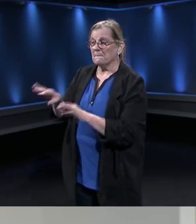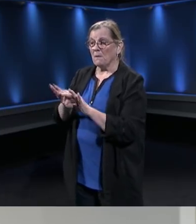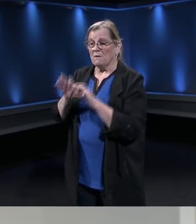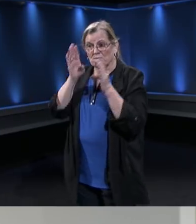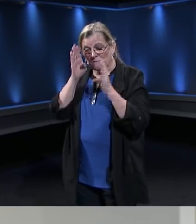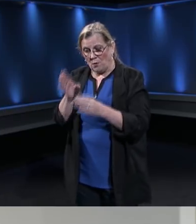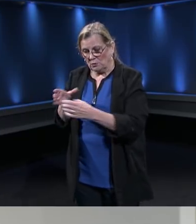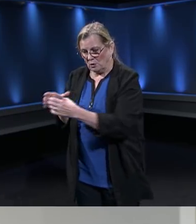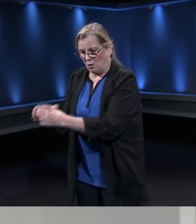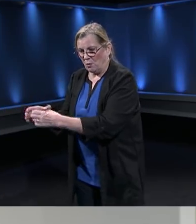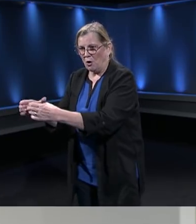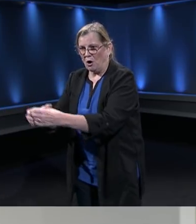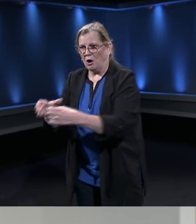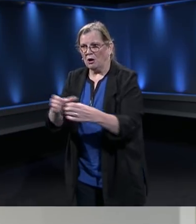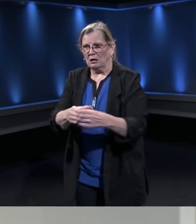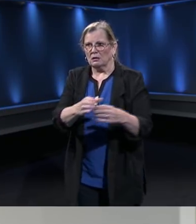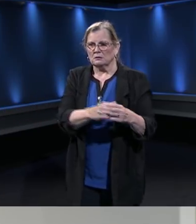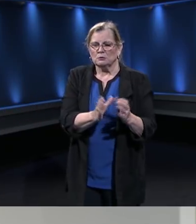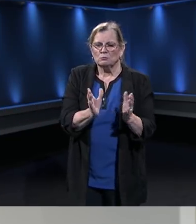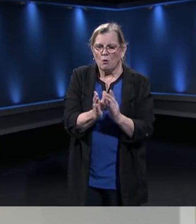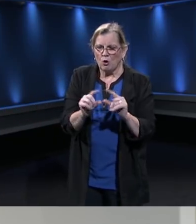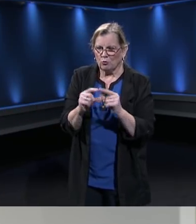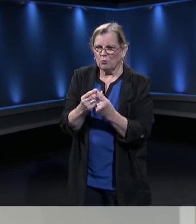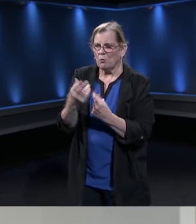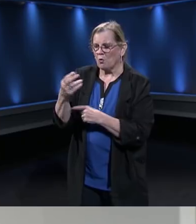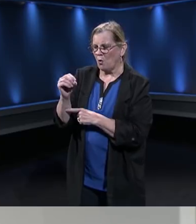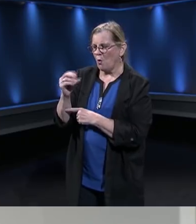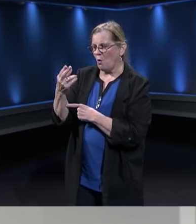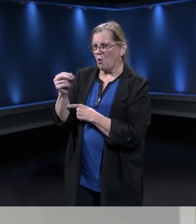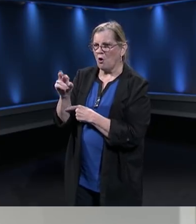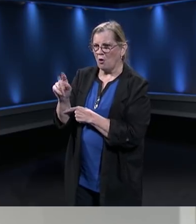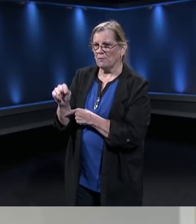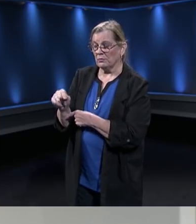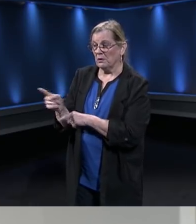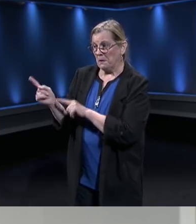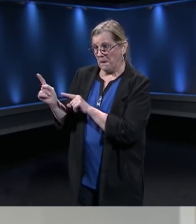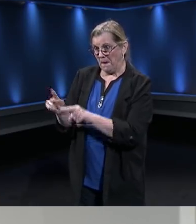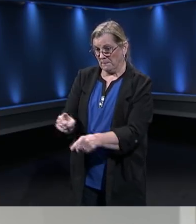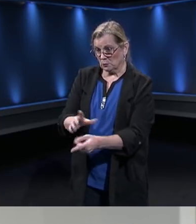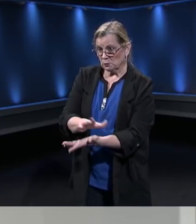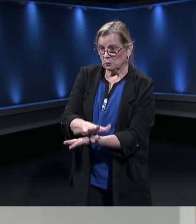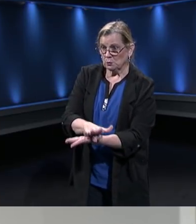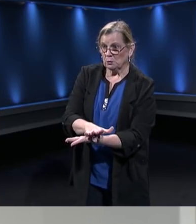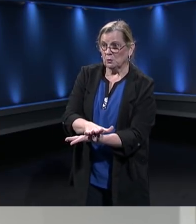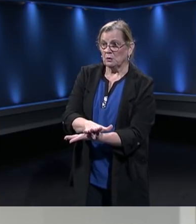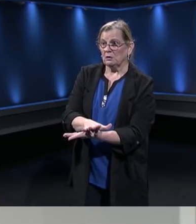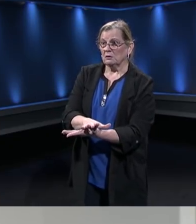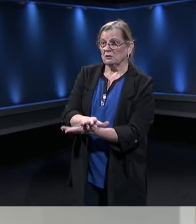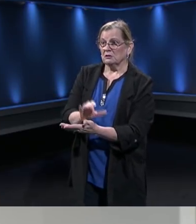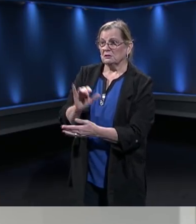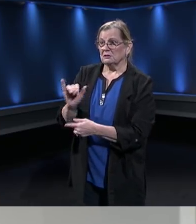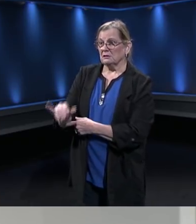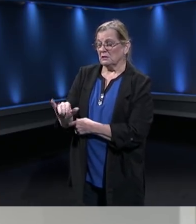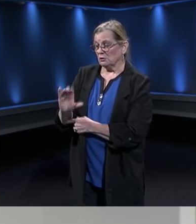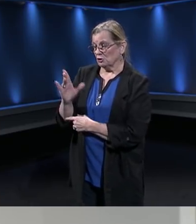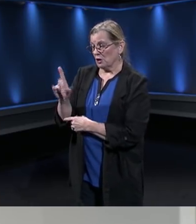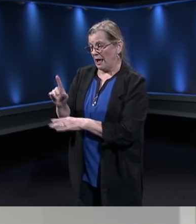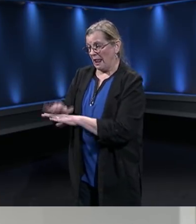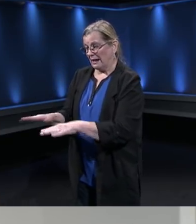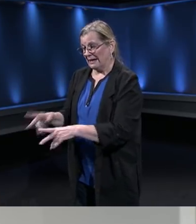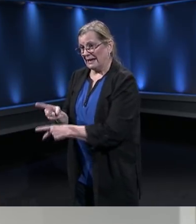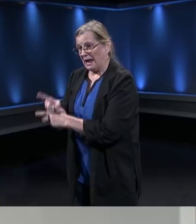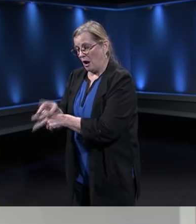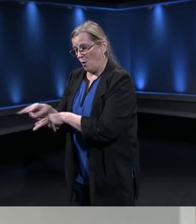The supporting return to school support for childcare is a cohort learning approach. Identifying